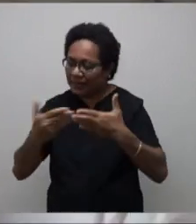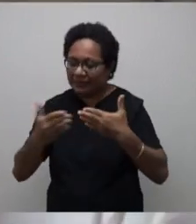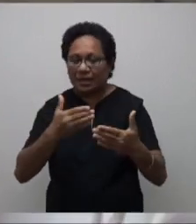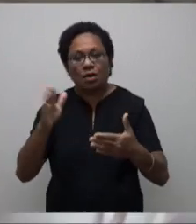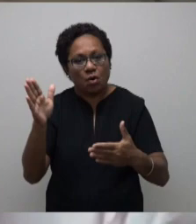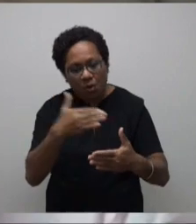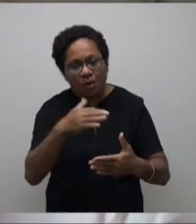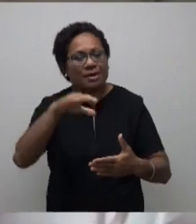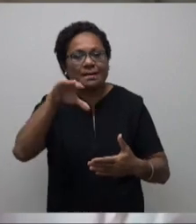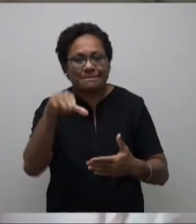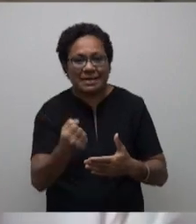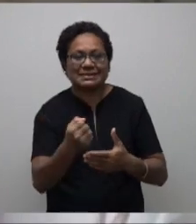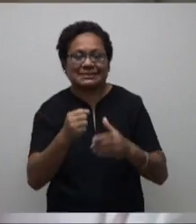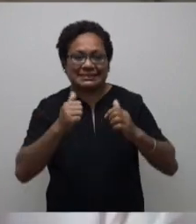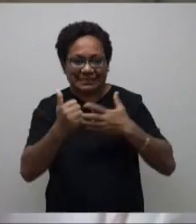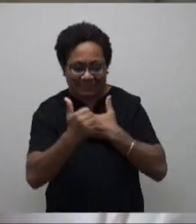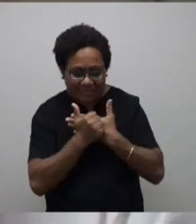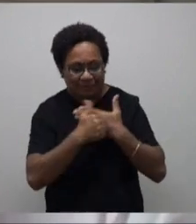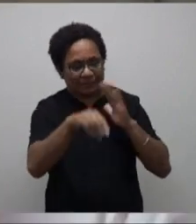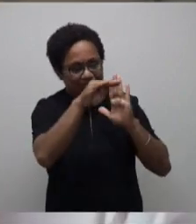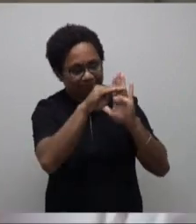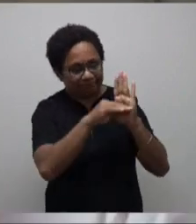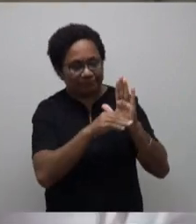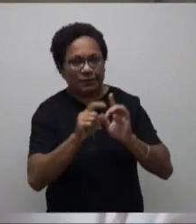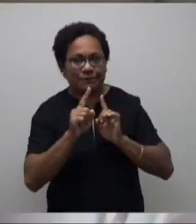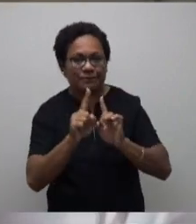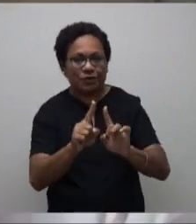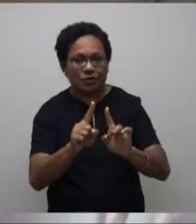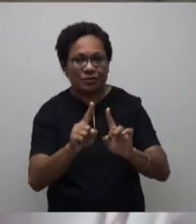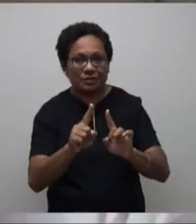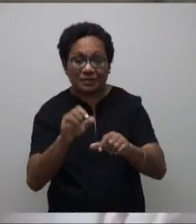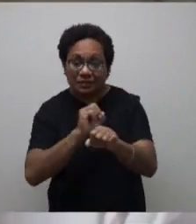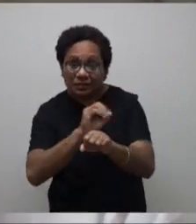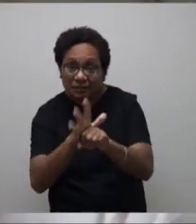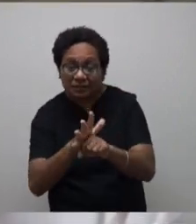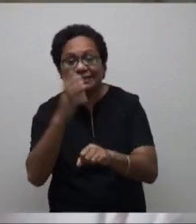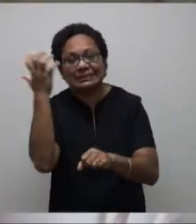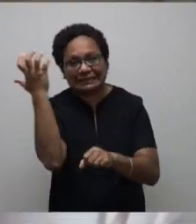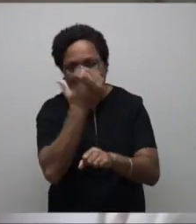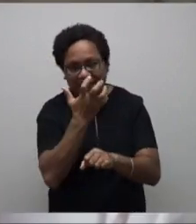transmission. That means the exact source of every case is not known.